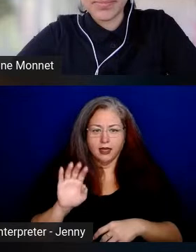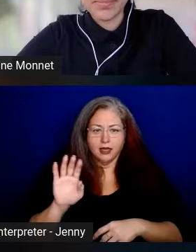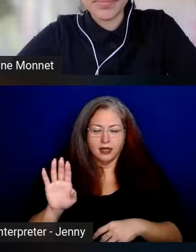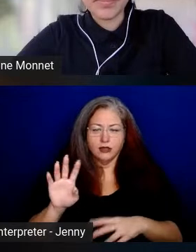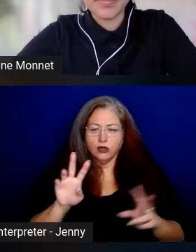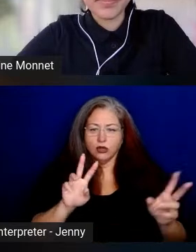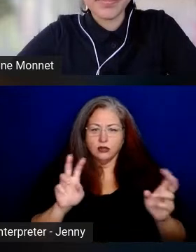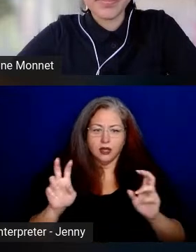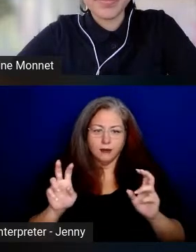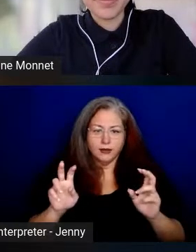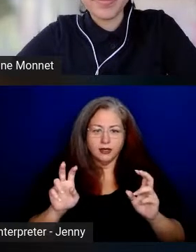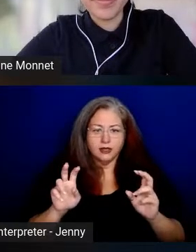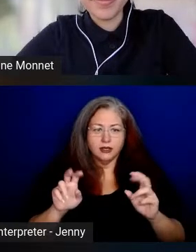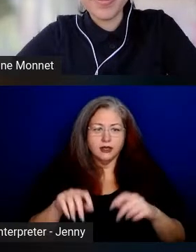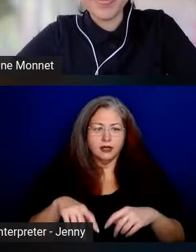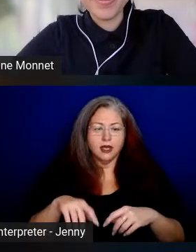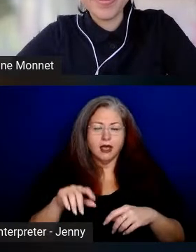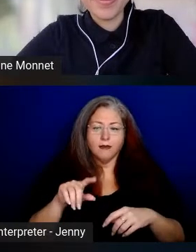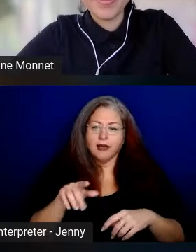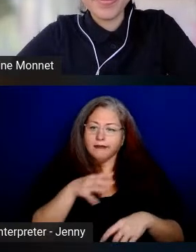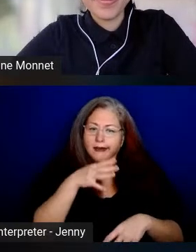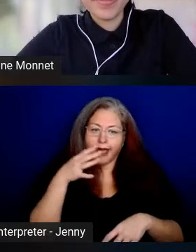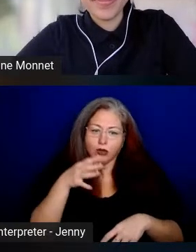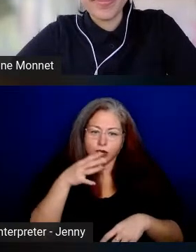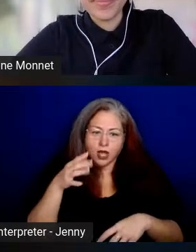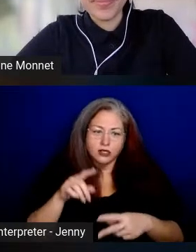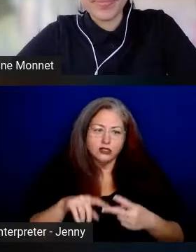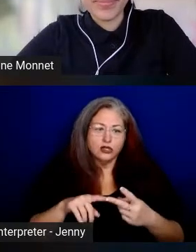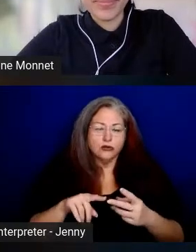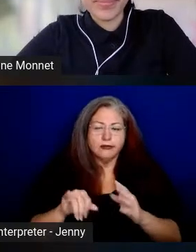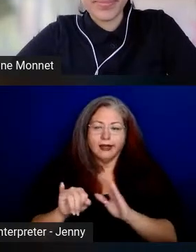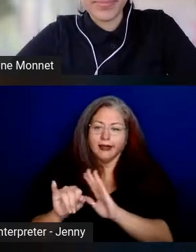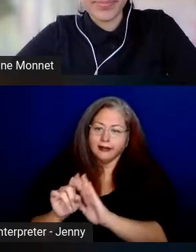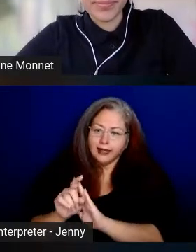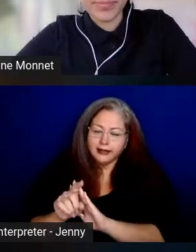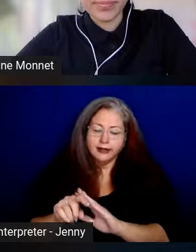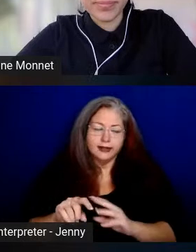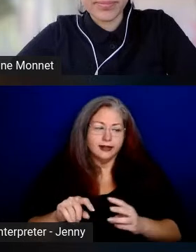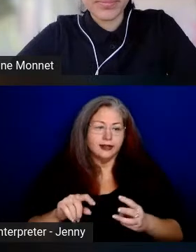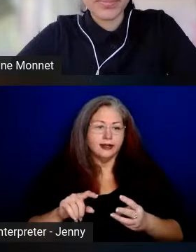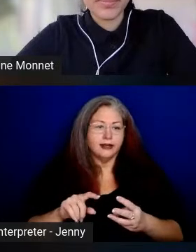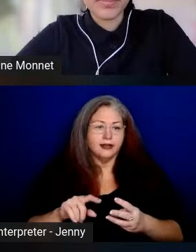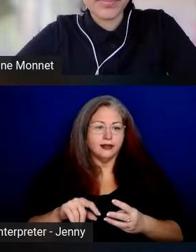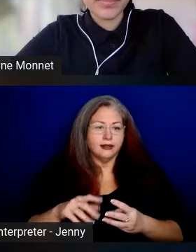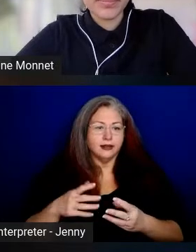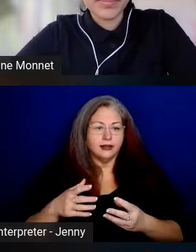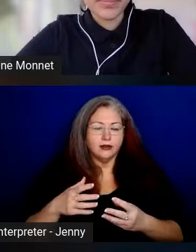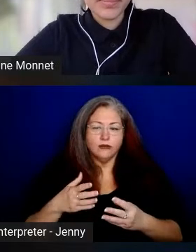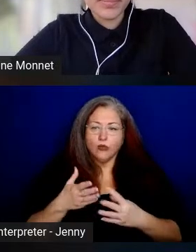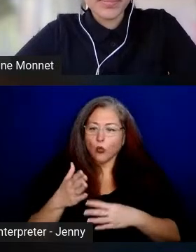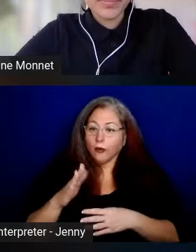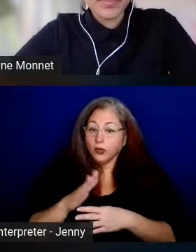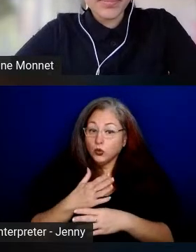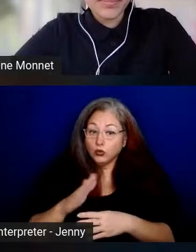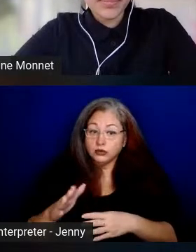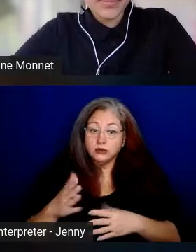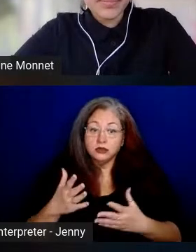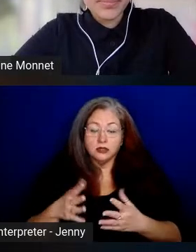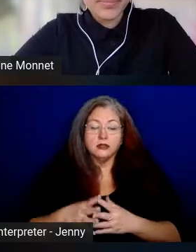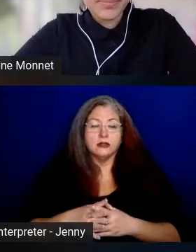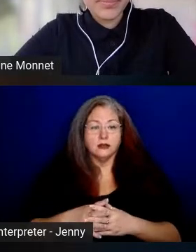topics about agriculture or identity by music.